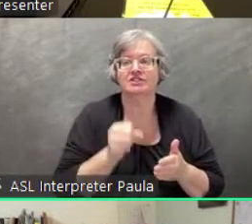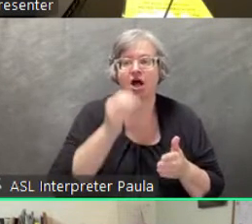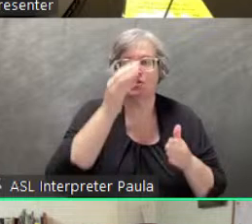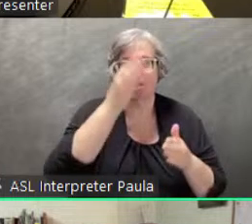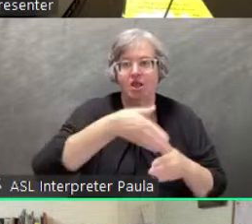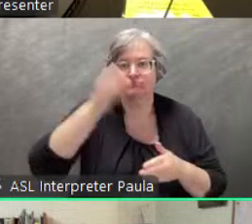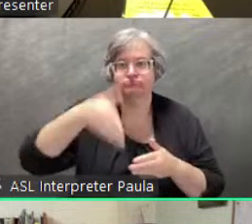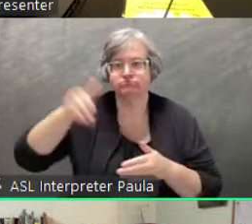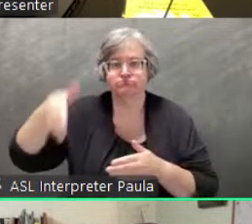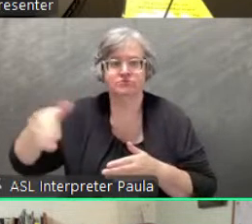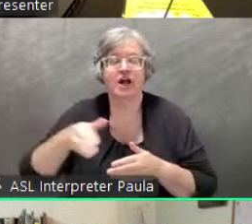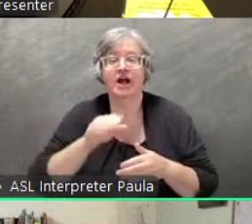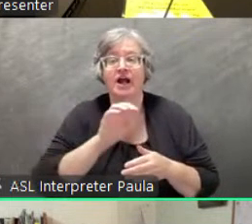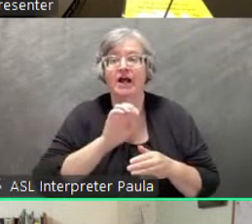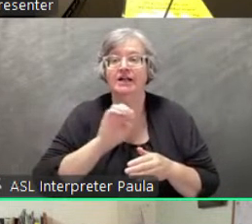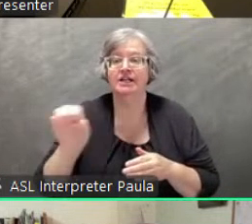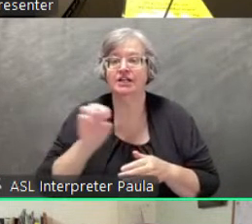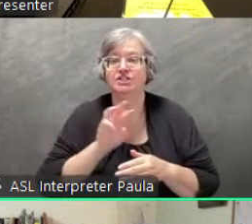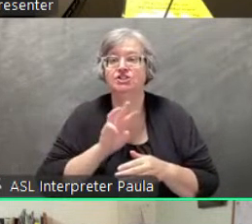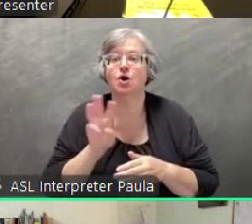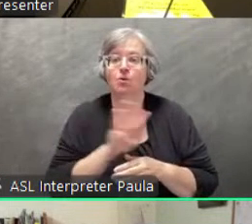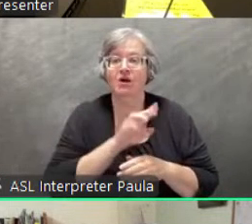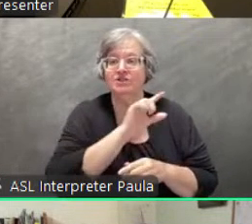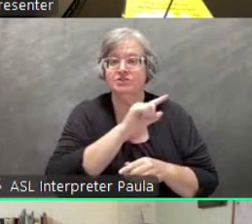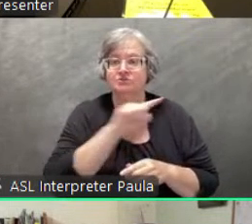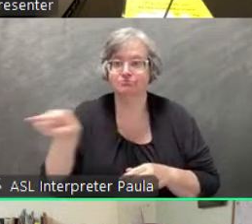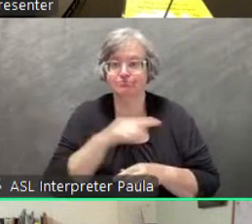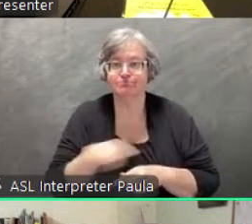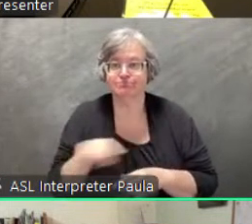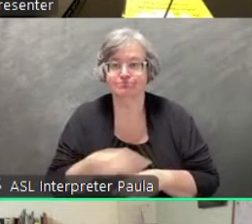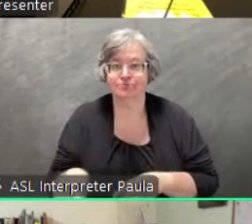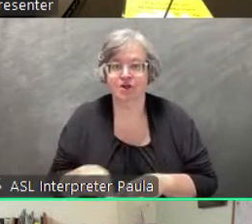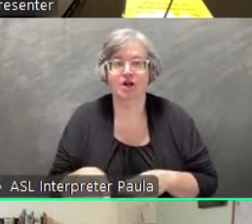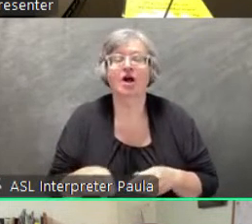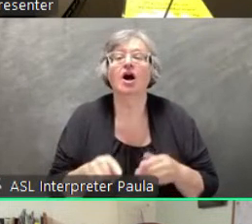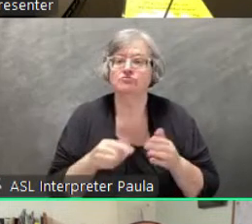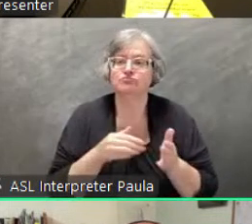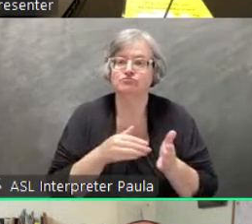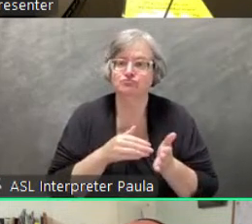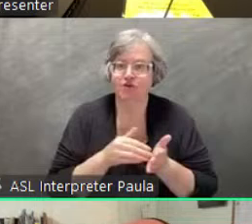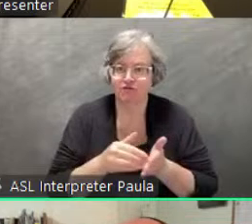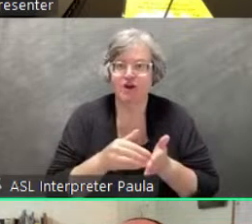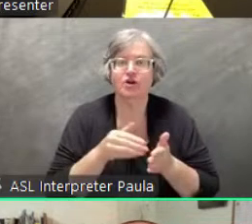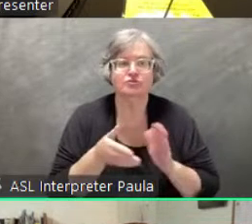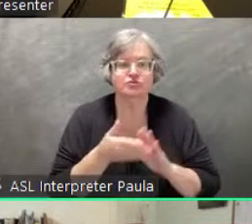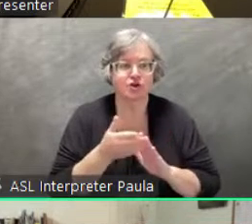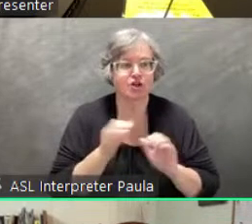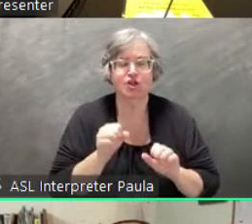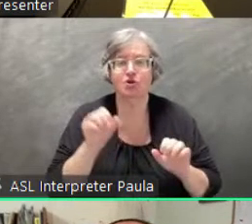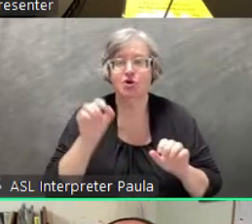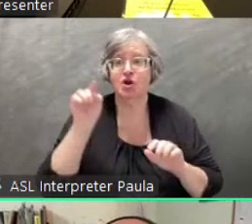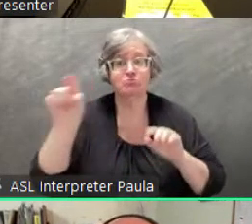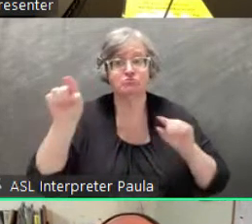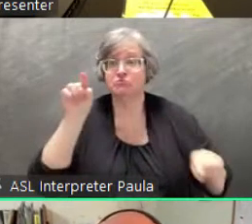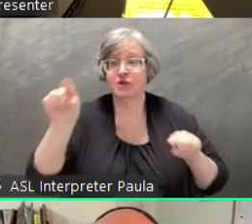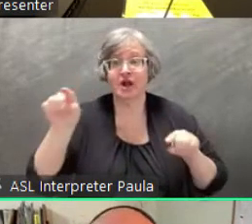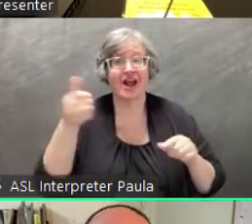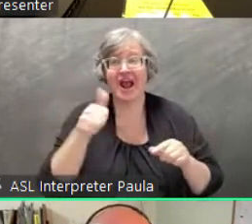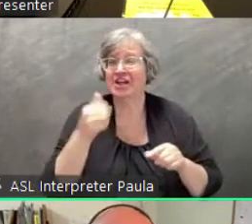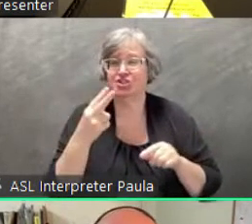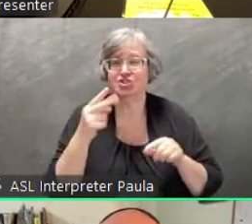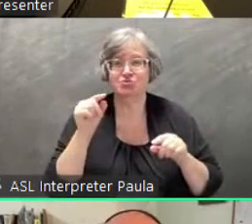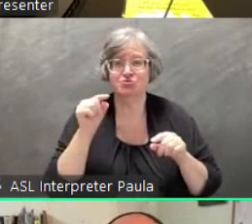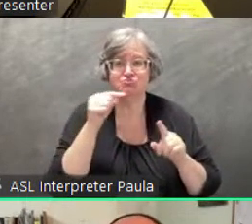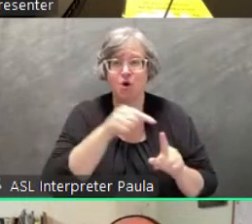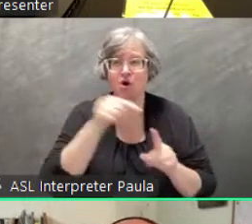parallel east-west lines all running frequently and evenly spaced, then you can pick absolutely any 2 points,